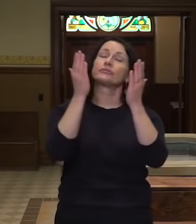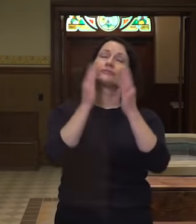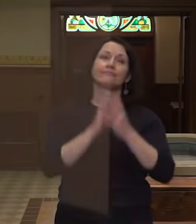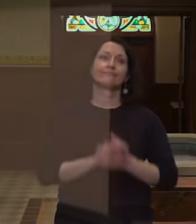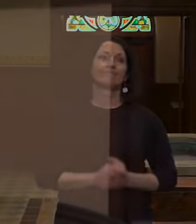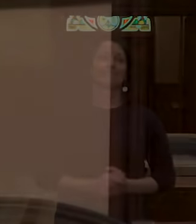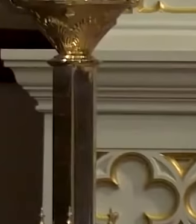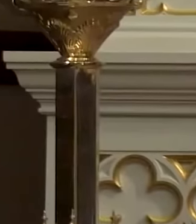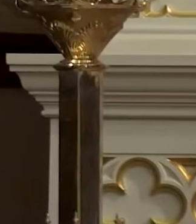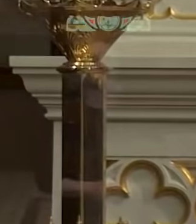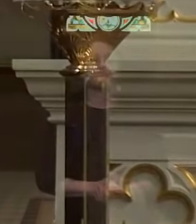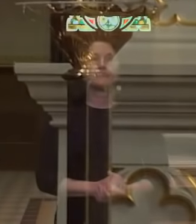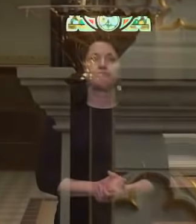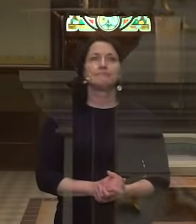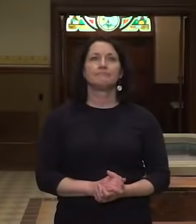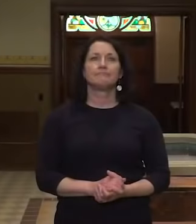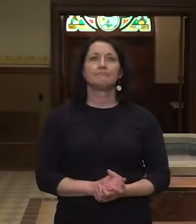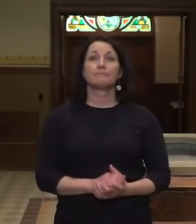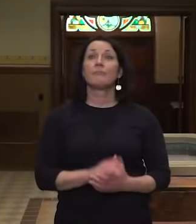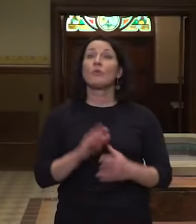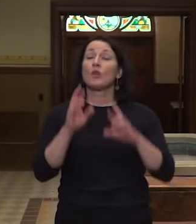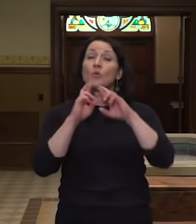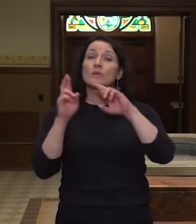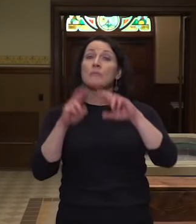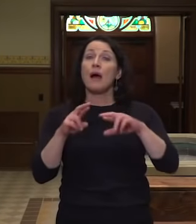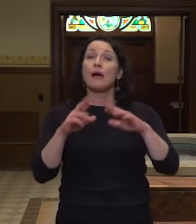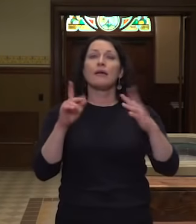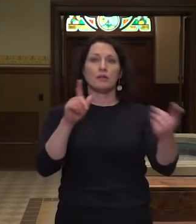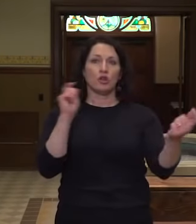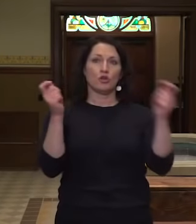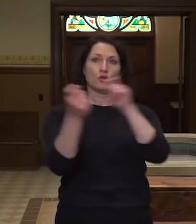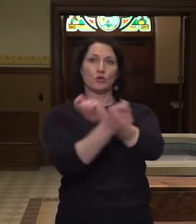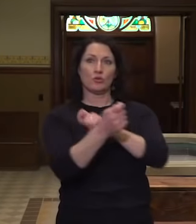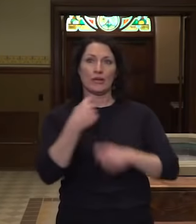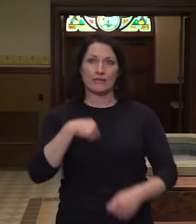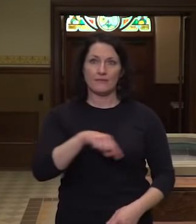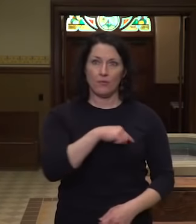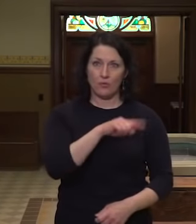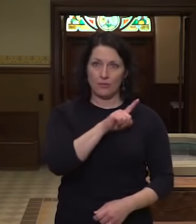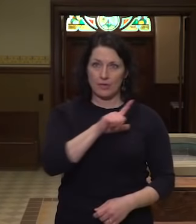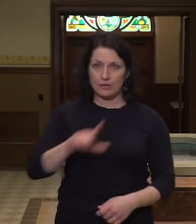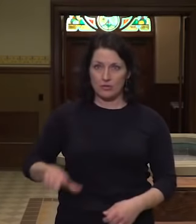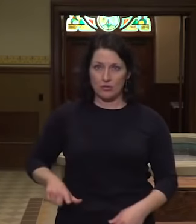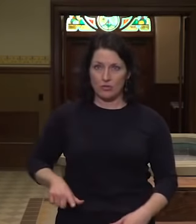God. Our response is, transform us, Lord.